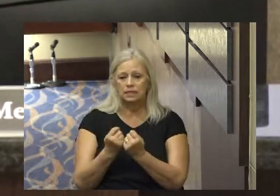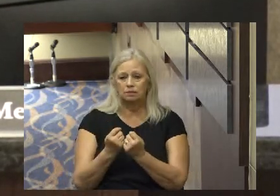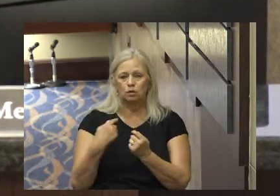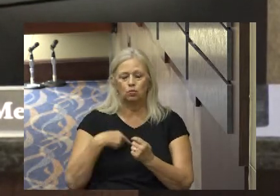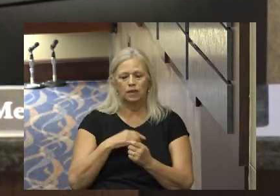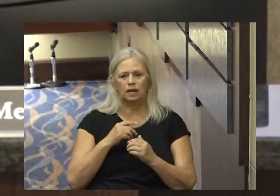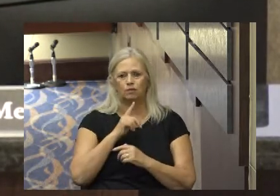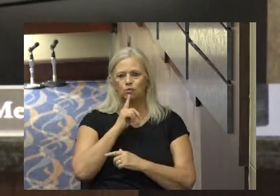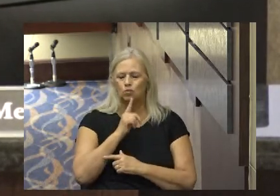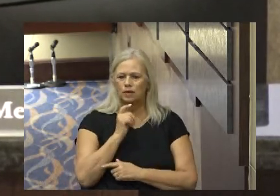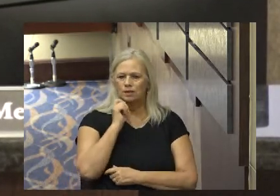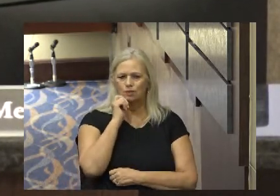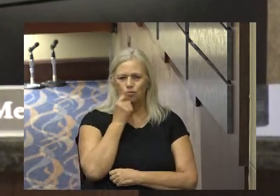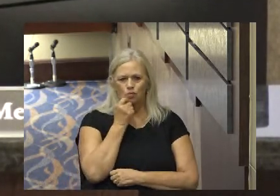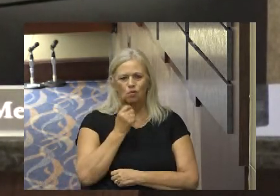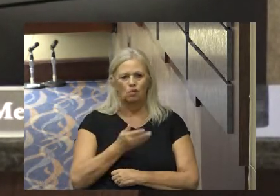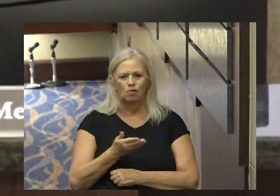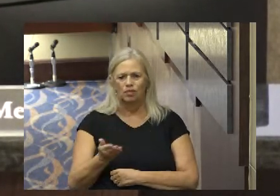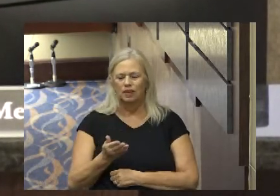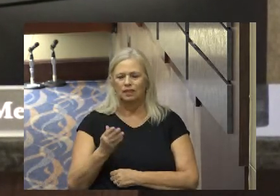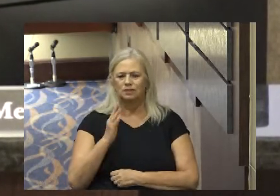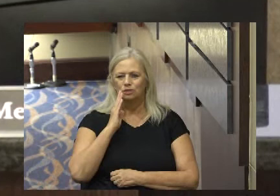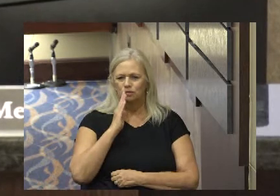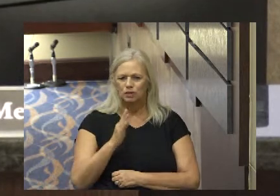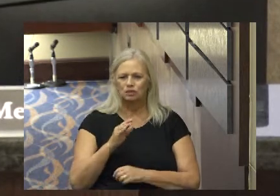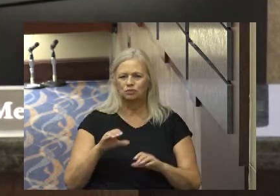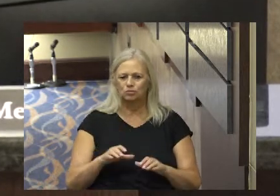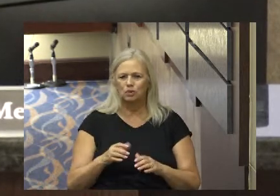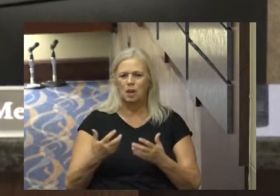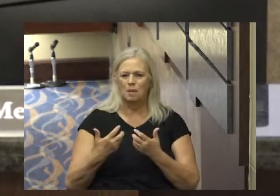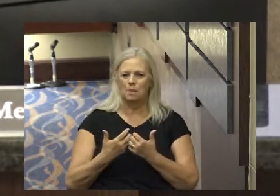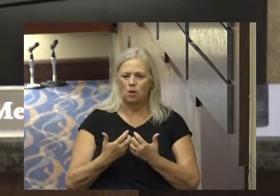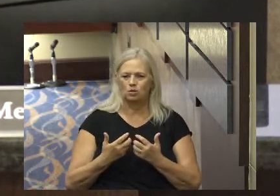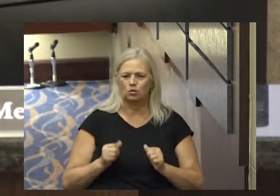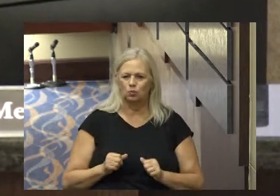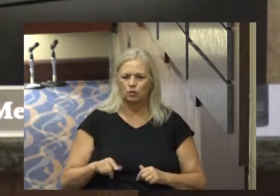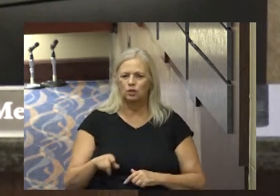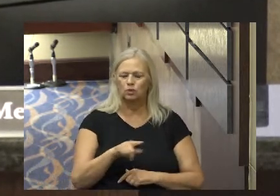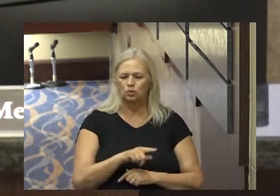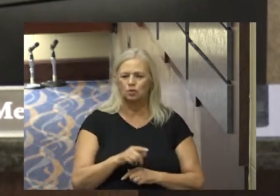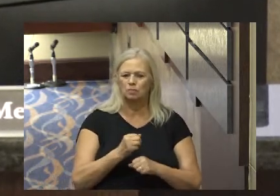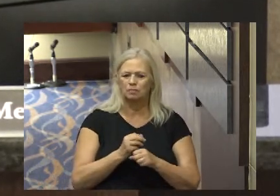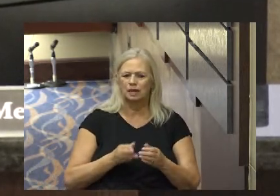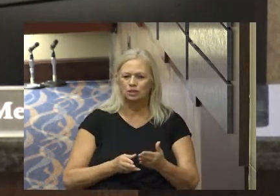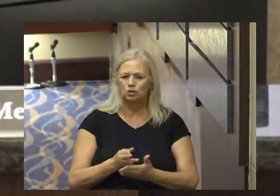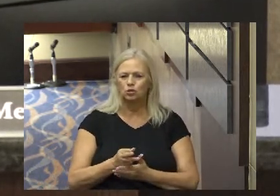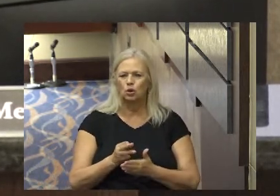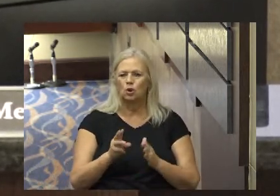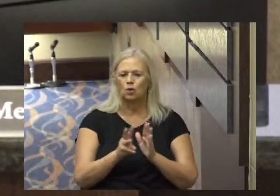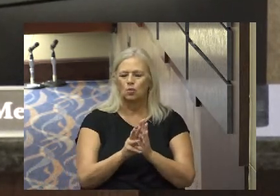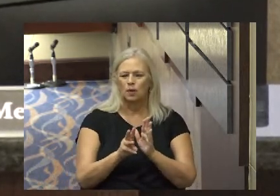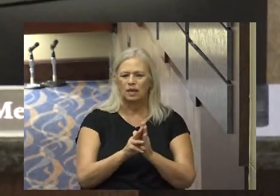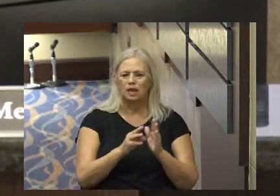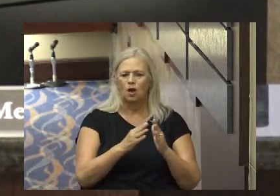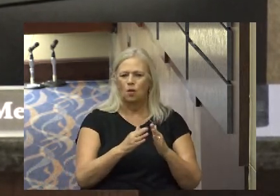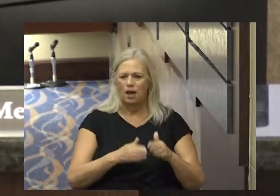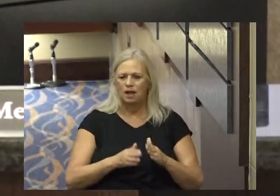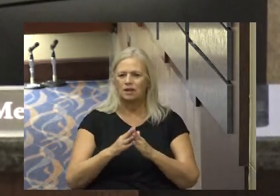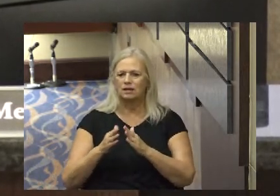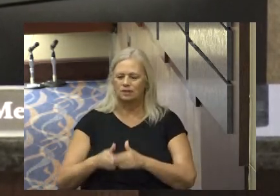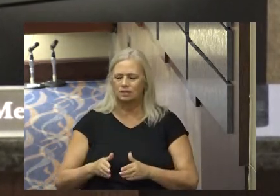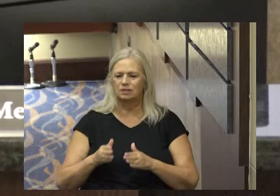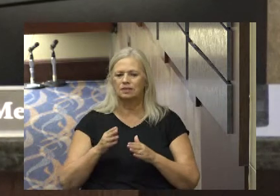cool things that we're going to be rolling out here in partnership with you to make sure that Waco's housing stock, affordable housing